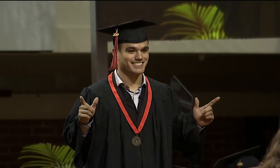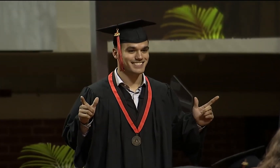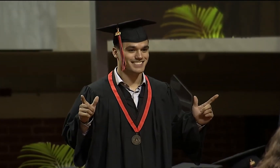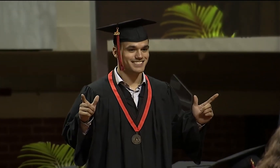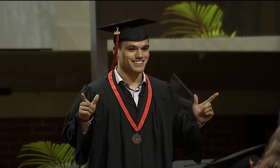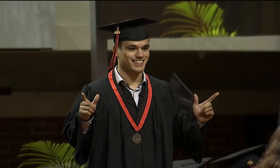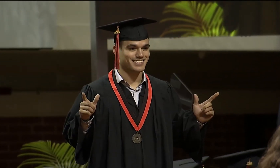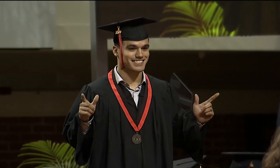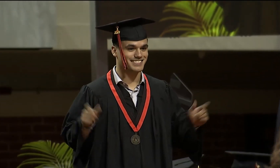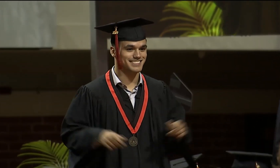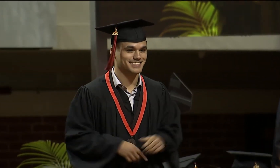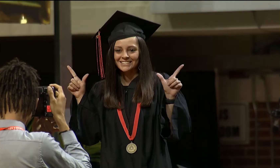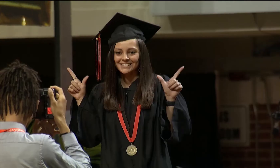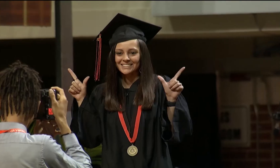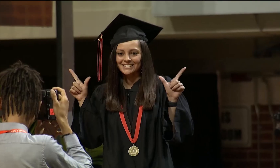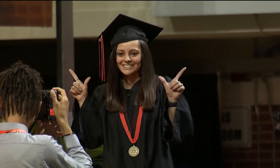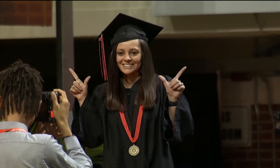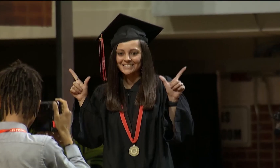Christian Etureghi.